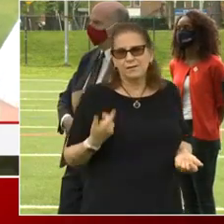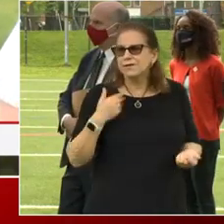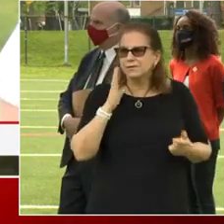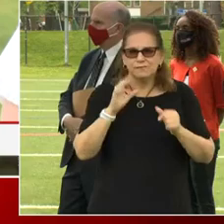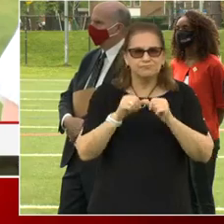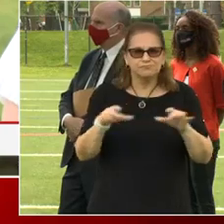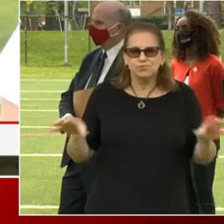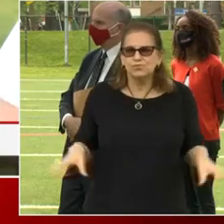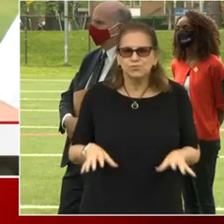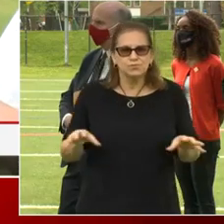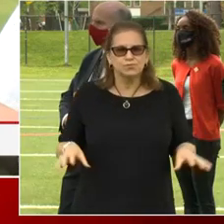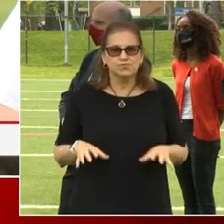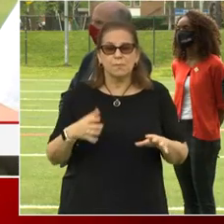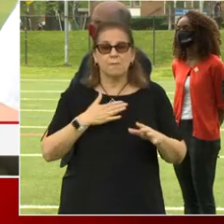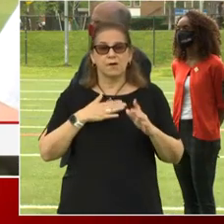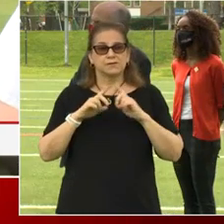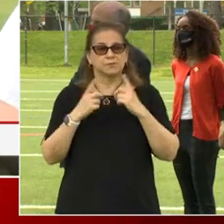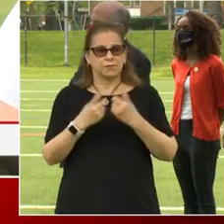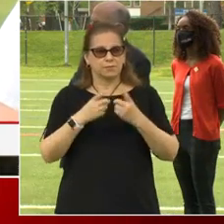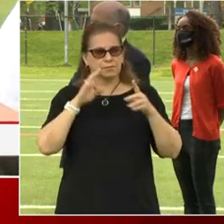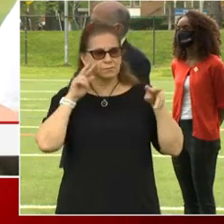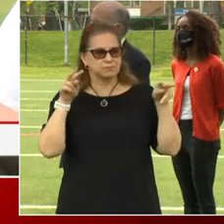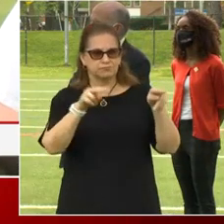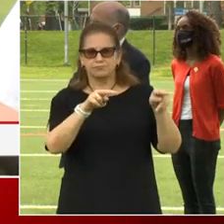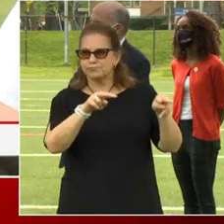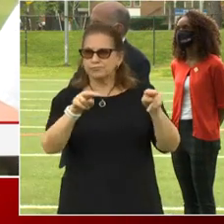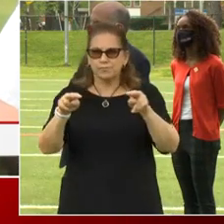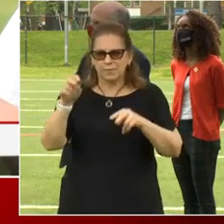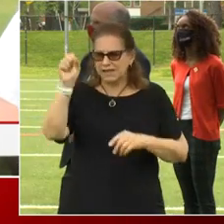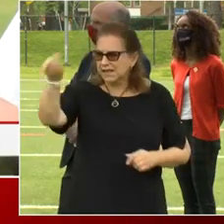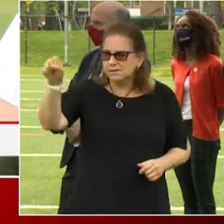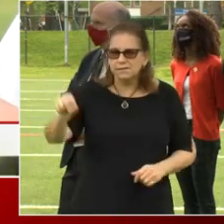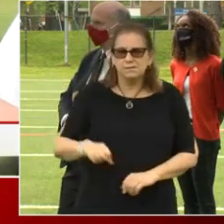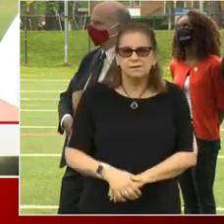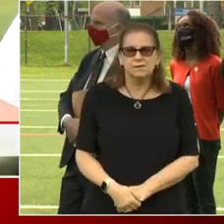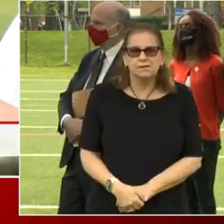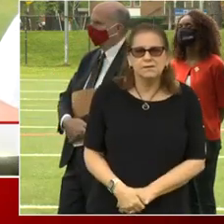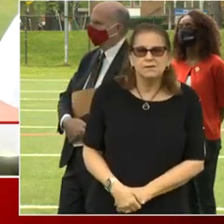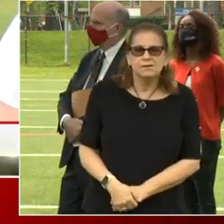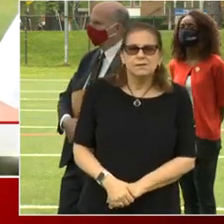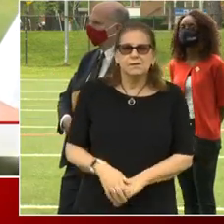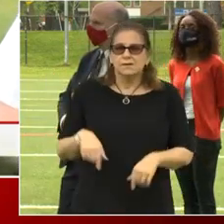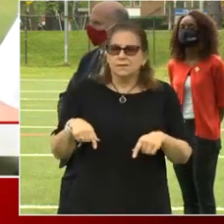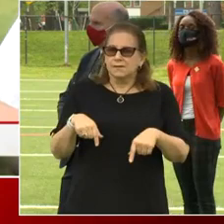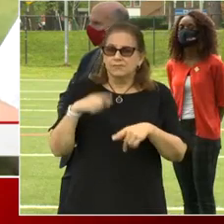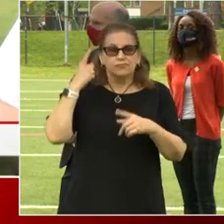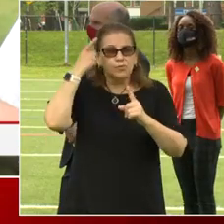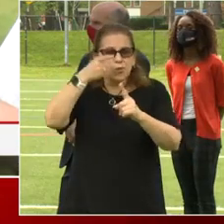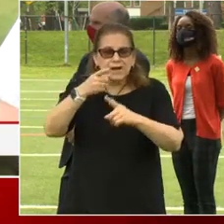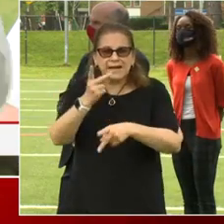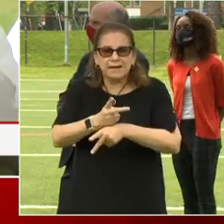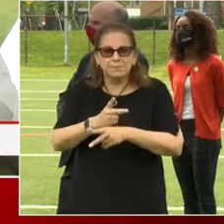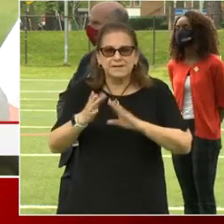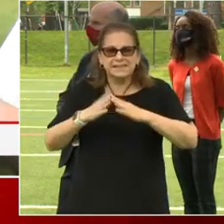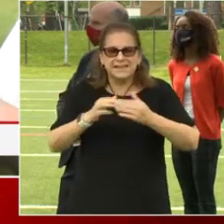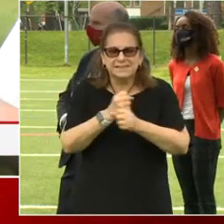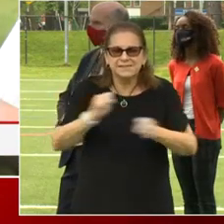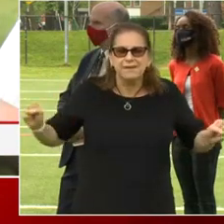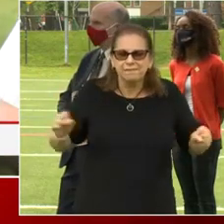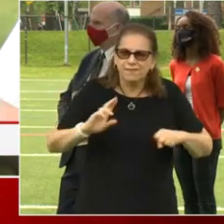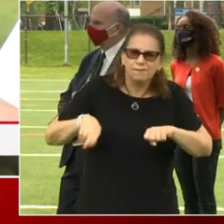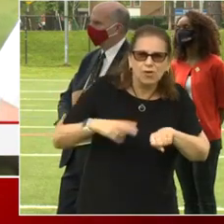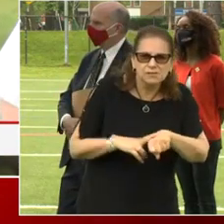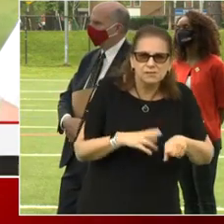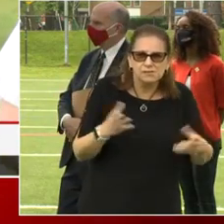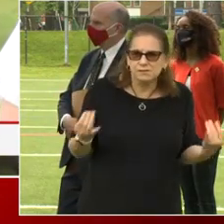a department to focus on recovering illegal guns in this city to make this city safe for not just me and my family, but everybody that's standing